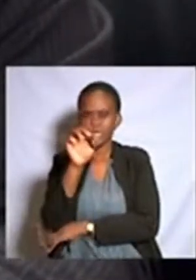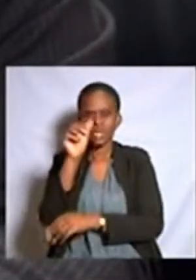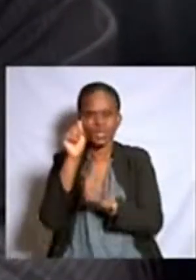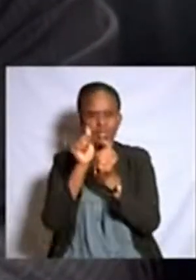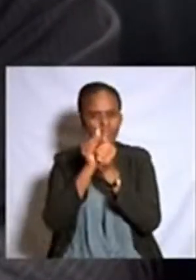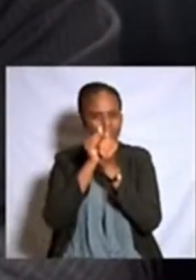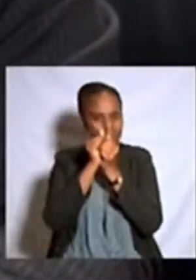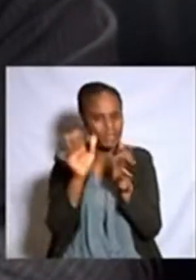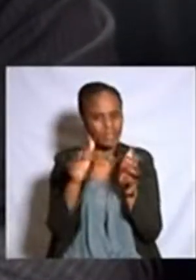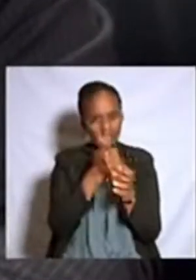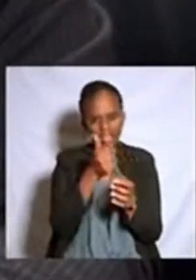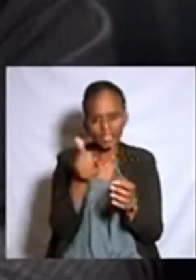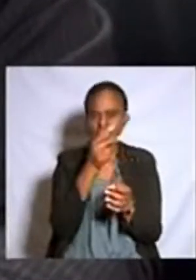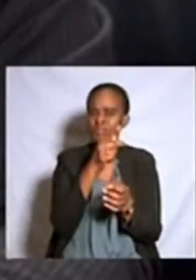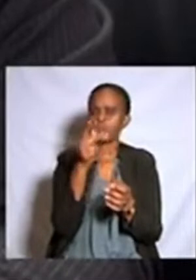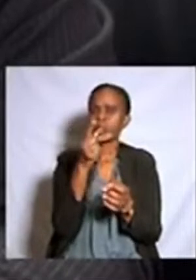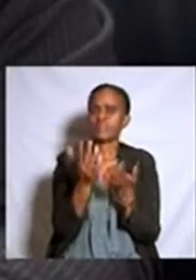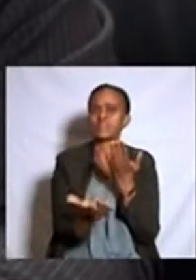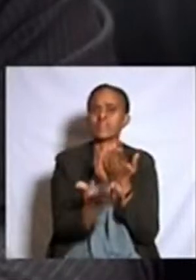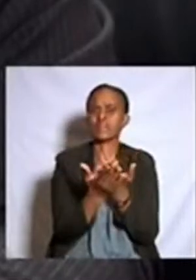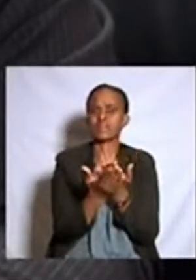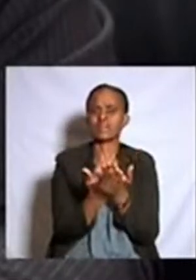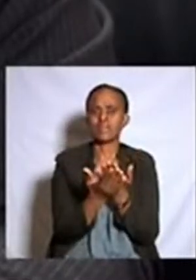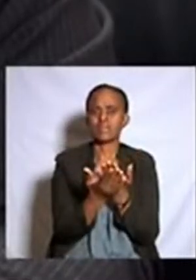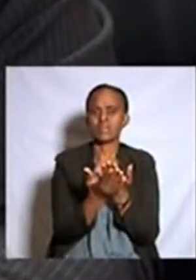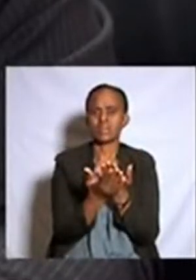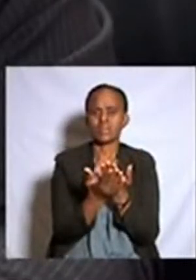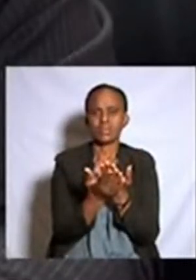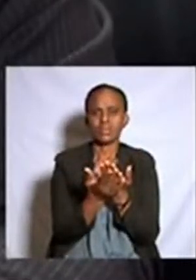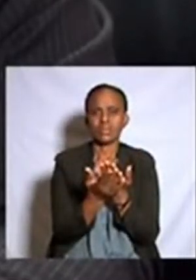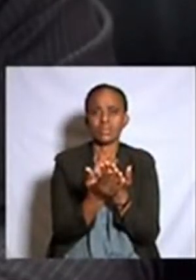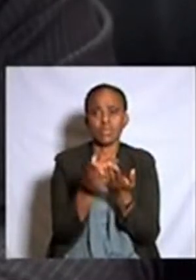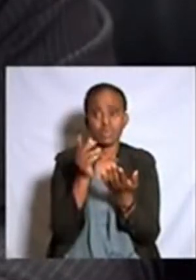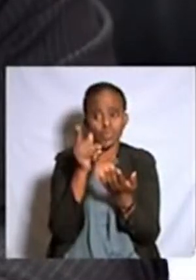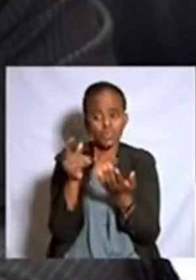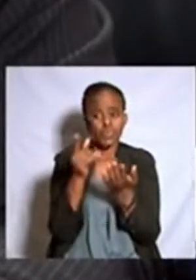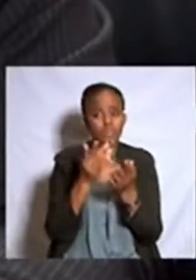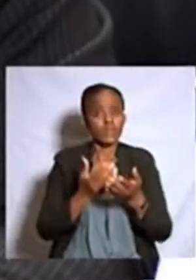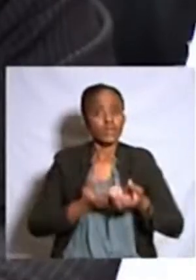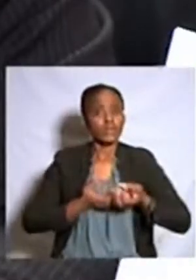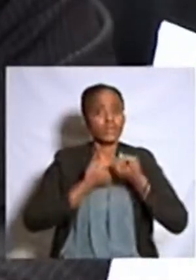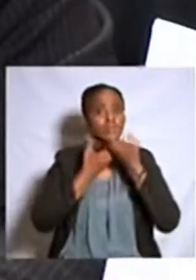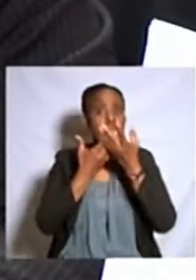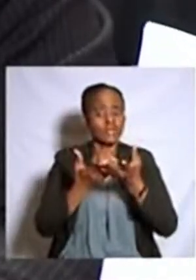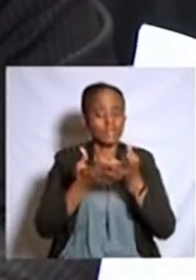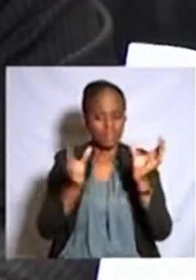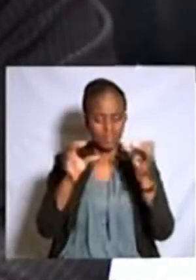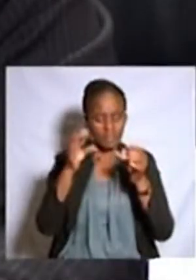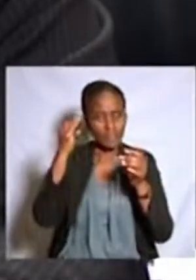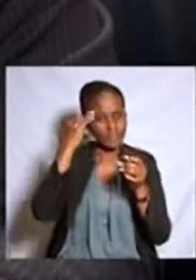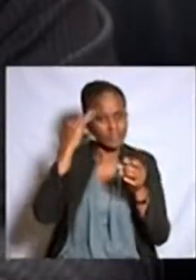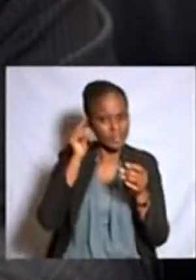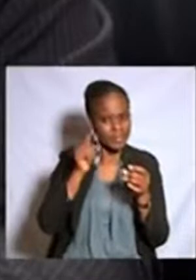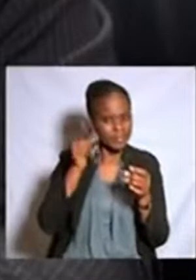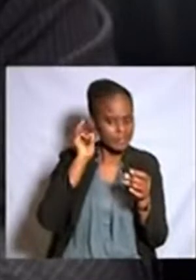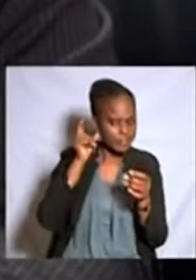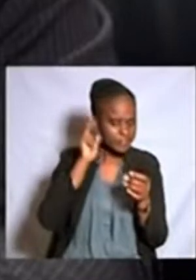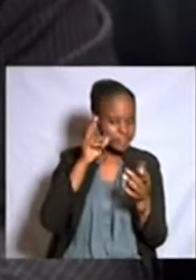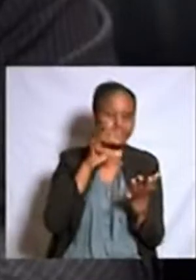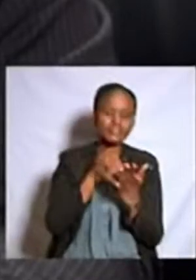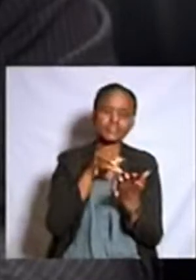A controlling officer, in your submission, you indicated that the committee may wish to note that the background of this